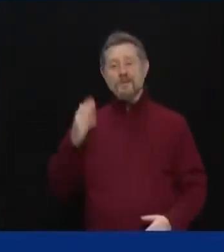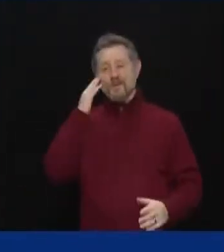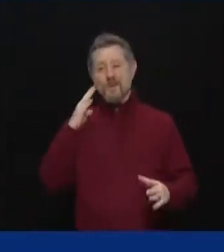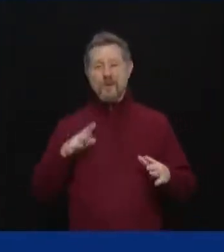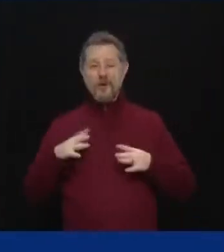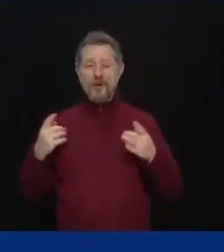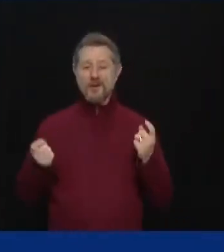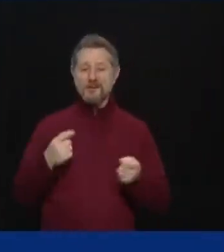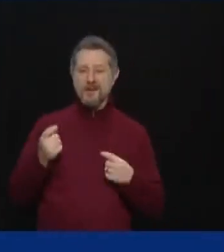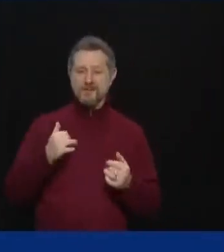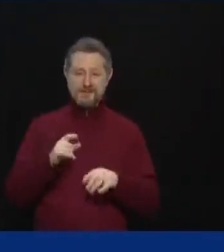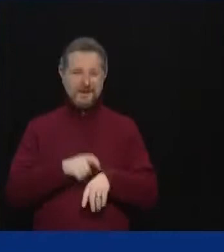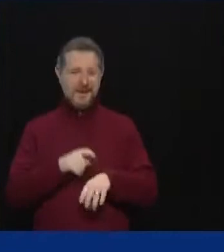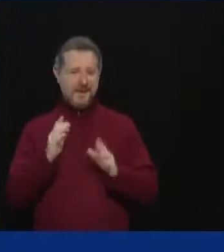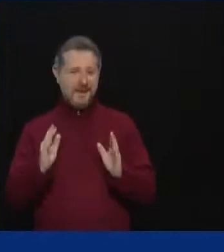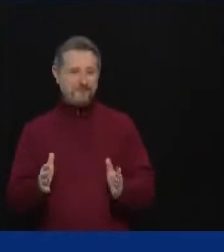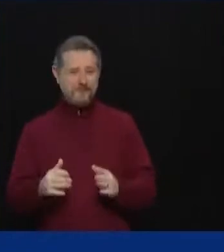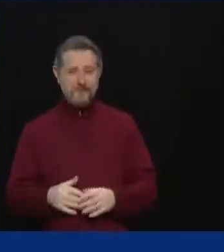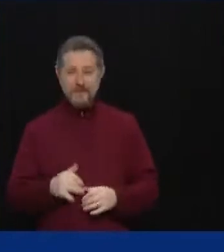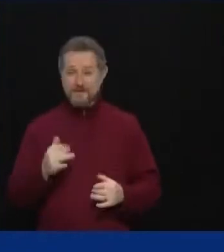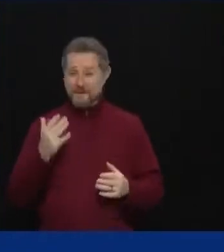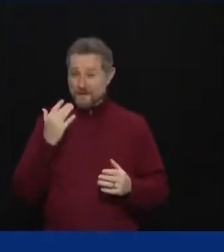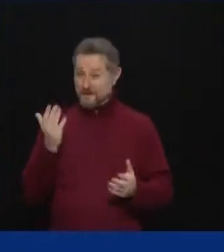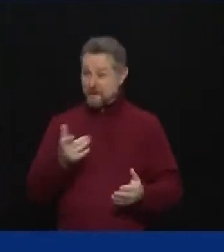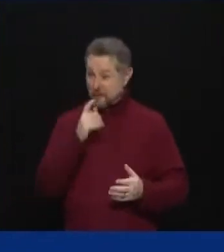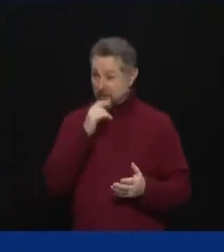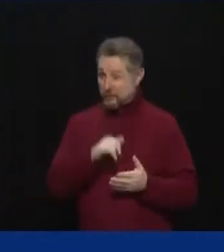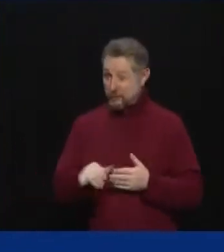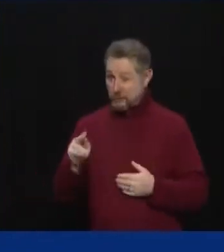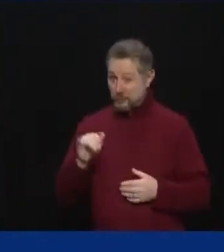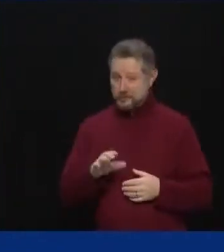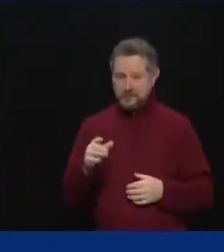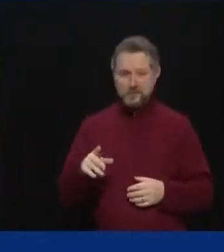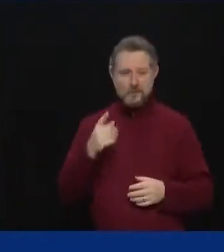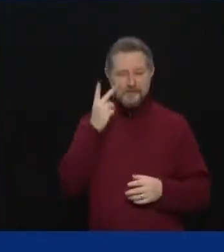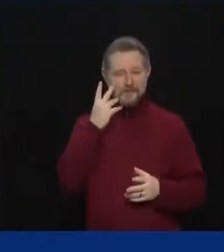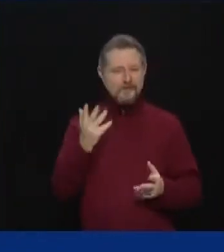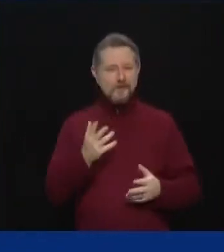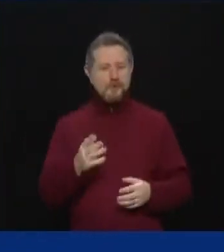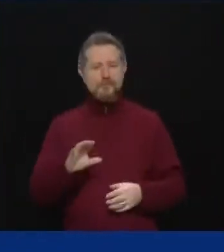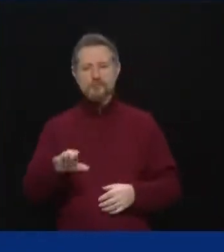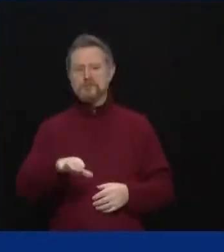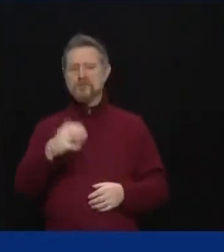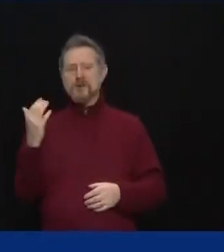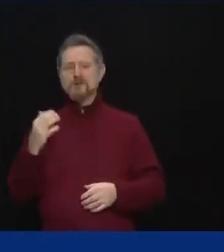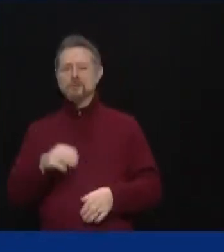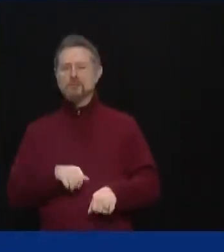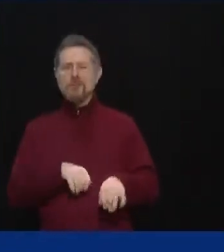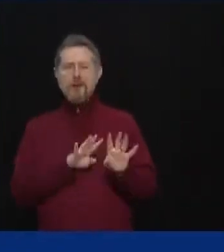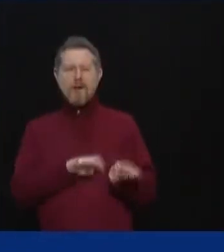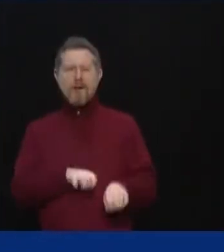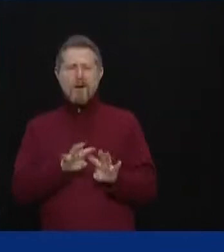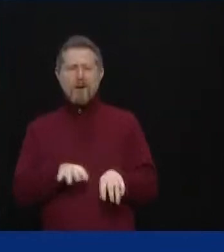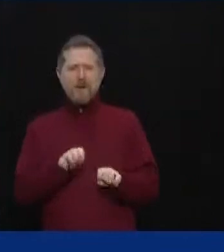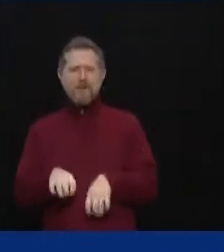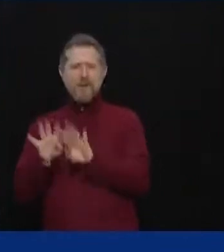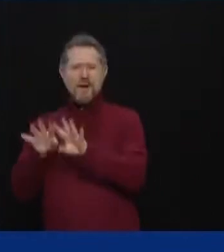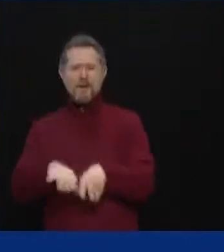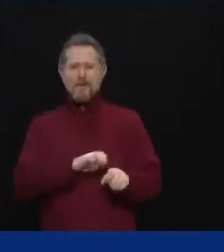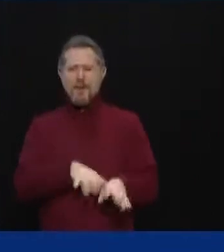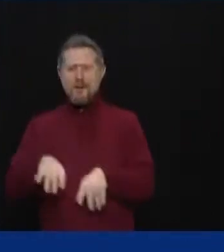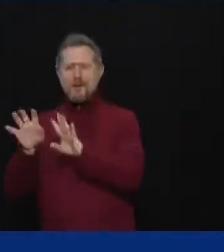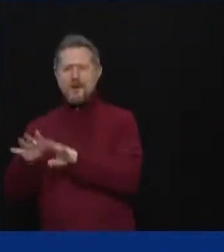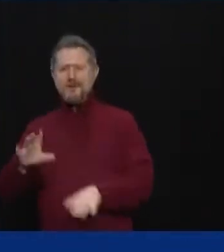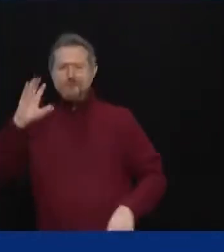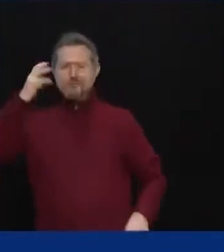you cannot be in New York City in particular without thinking about the Rockettes, Radio City Music Hall, and talking about a brand new incentive. We have